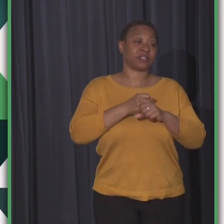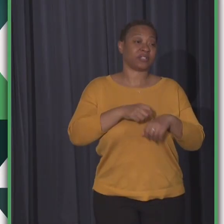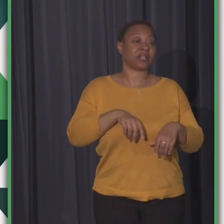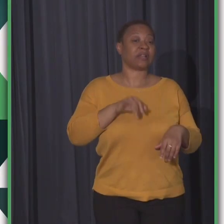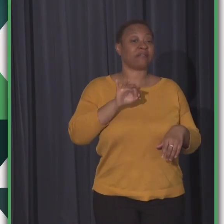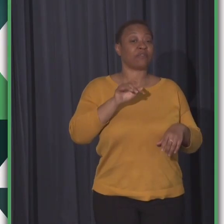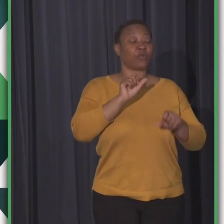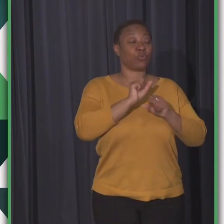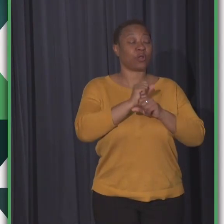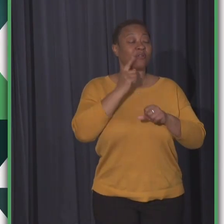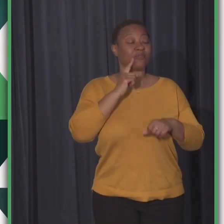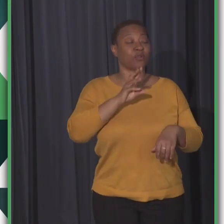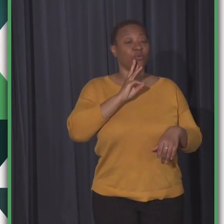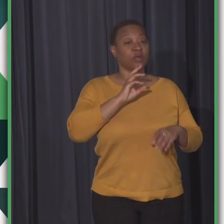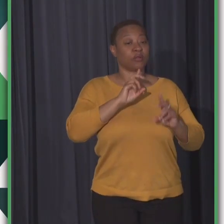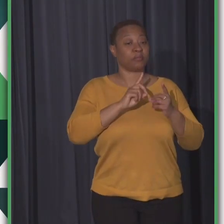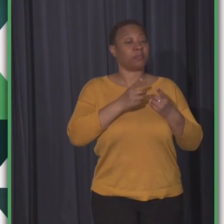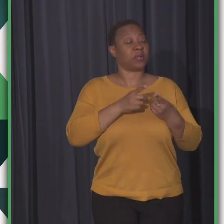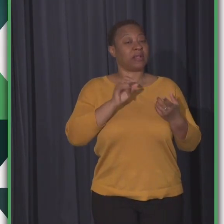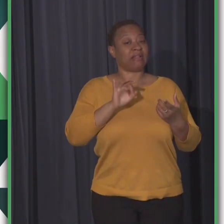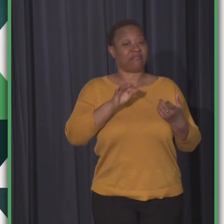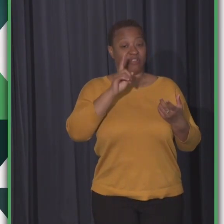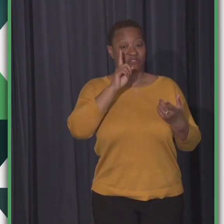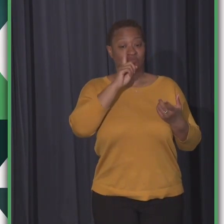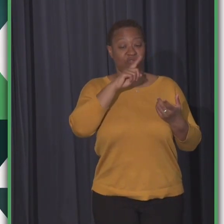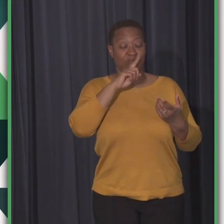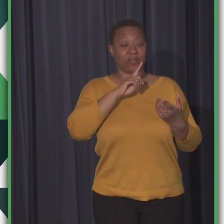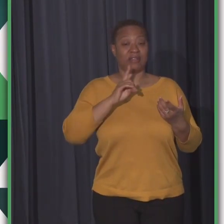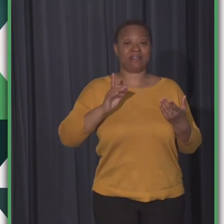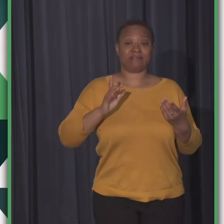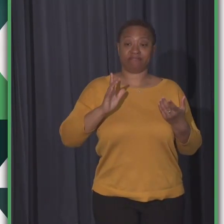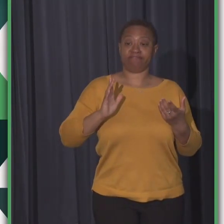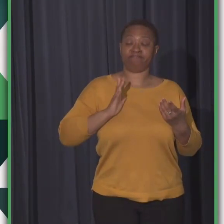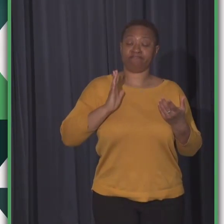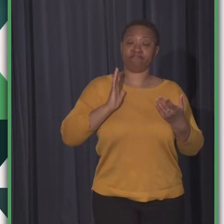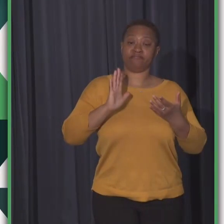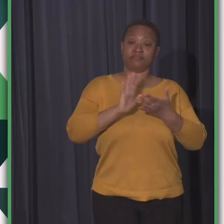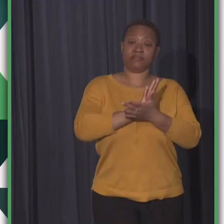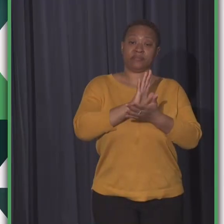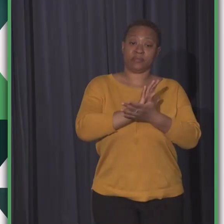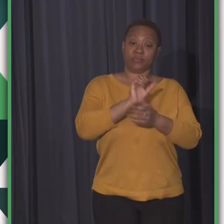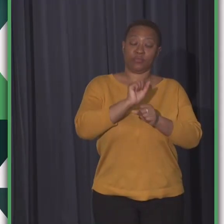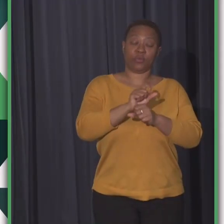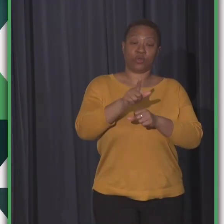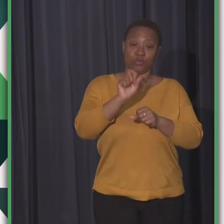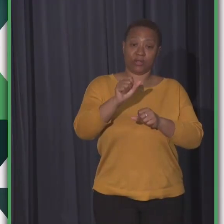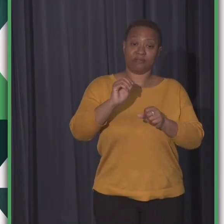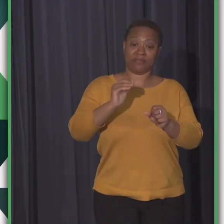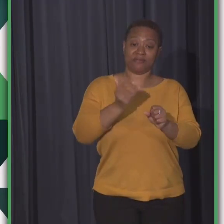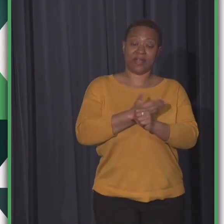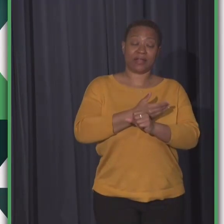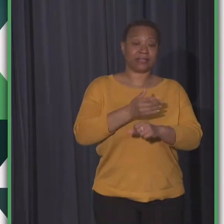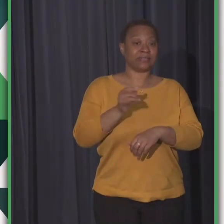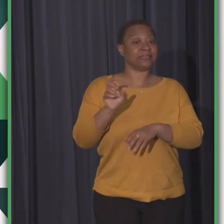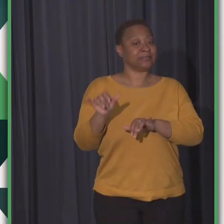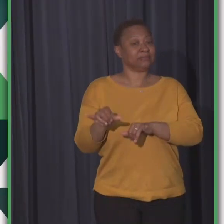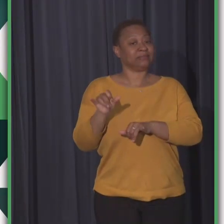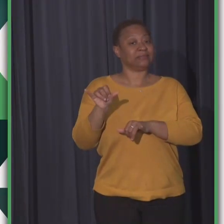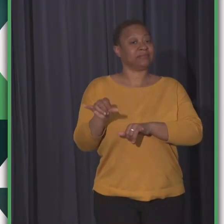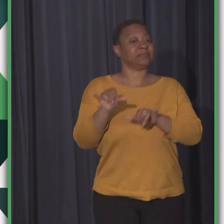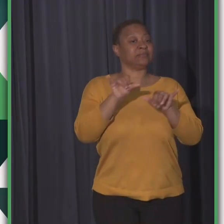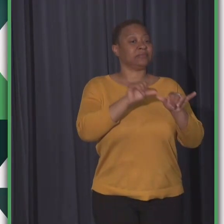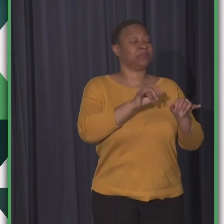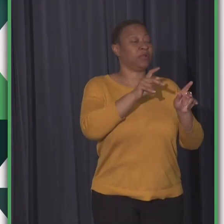water department, you knew that if you falsify official documentation that you could be fired. It should be some rules in effect